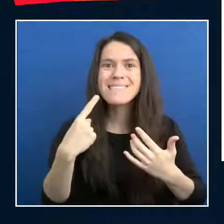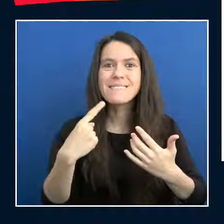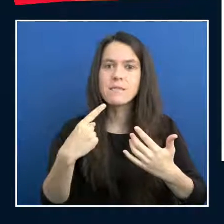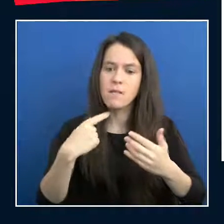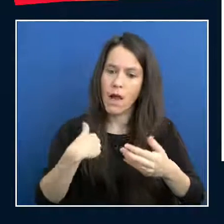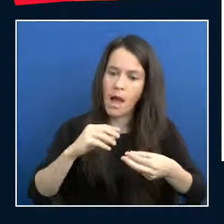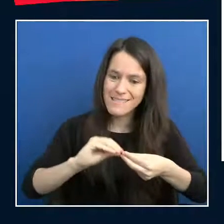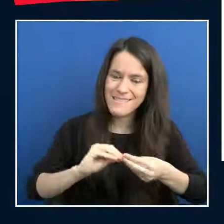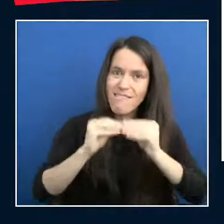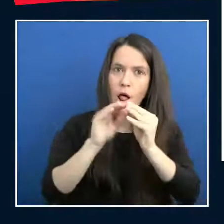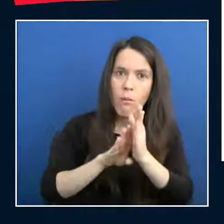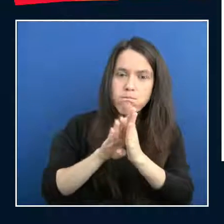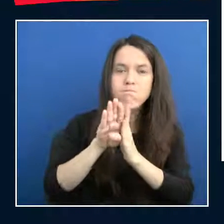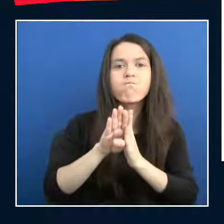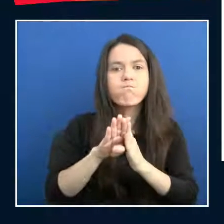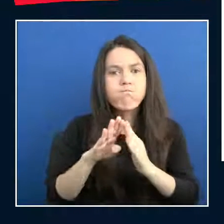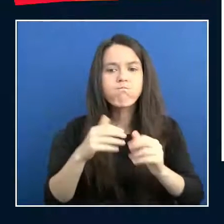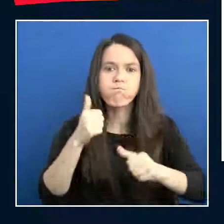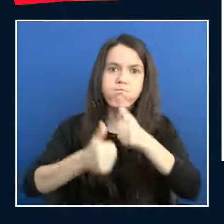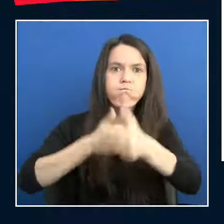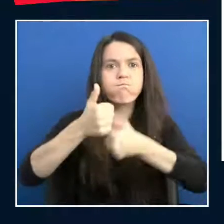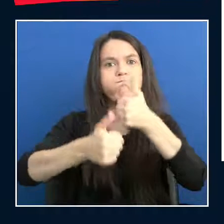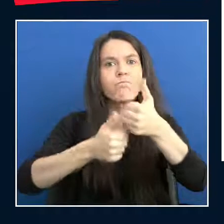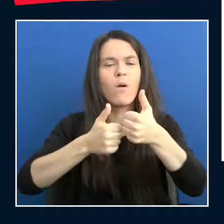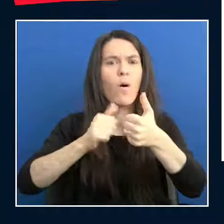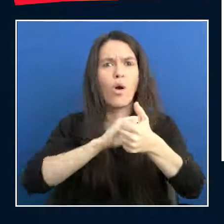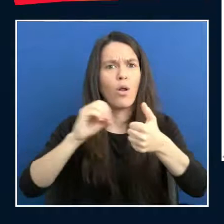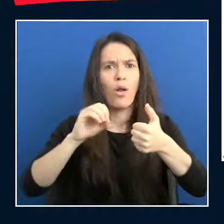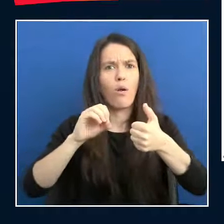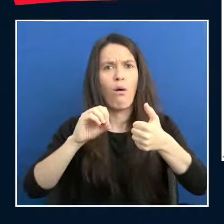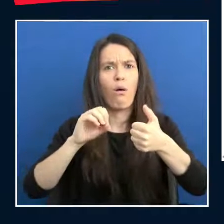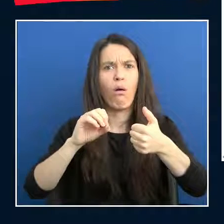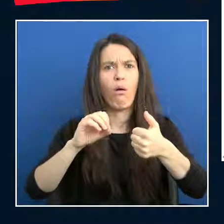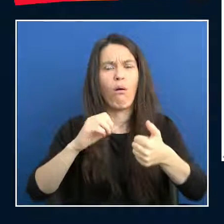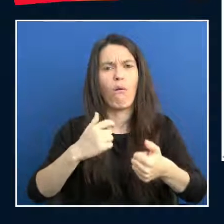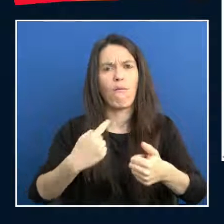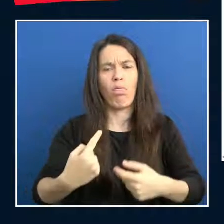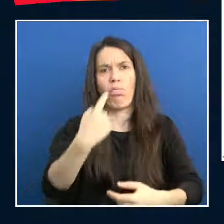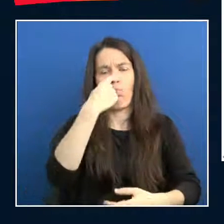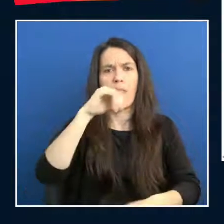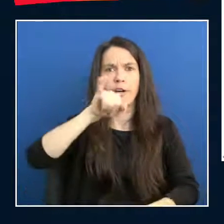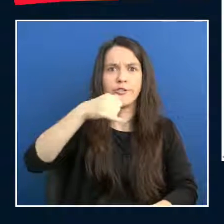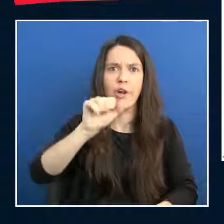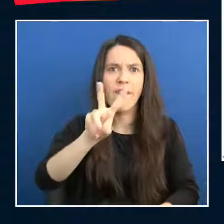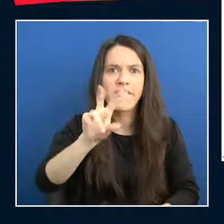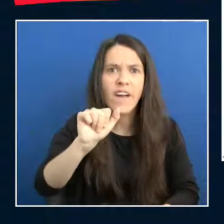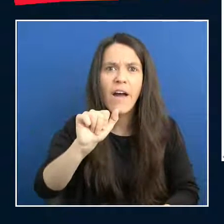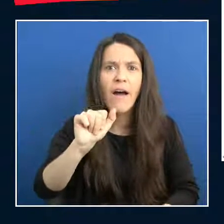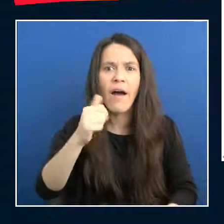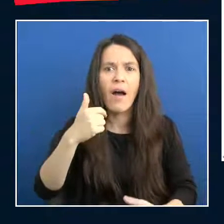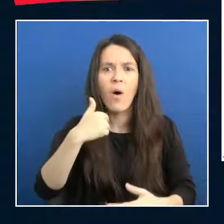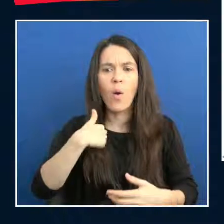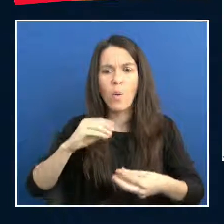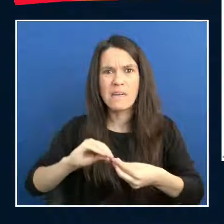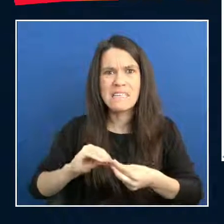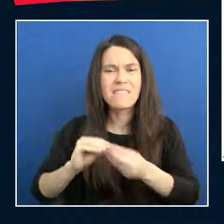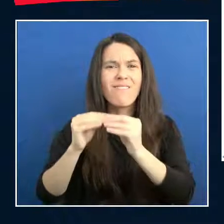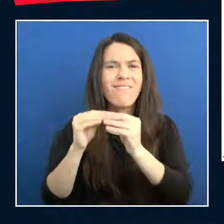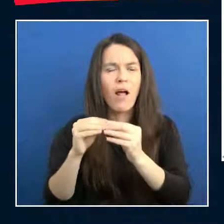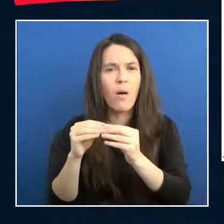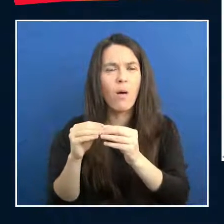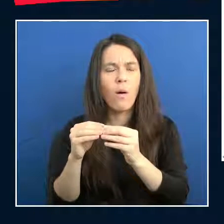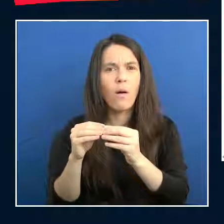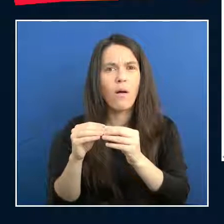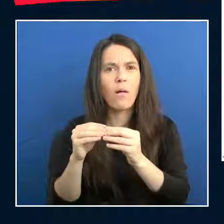my app will run without any consequences. Like me as a Java or .NET developer, what are those JavaScript